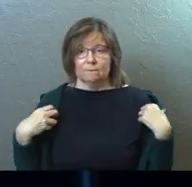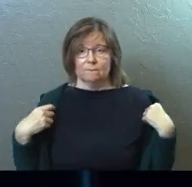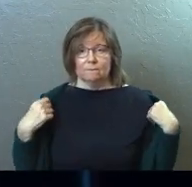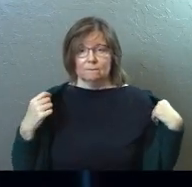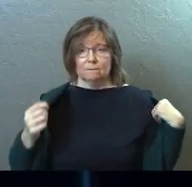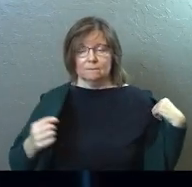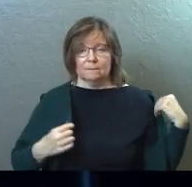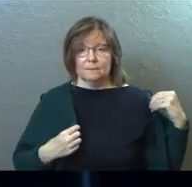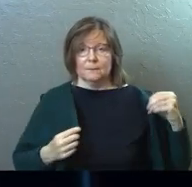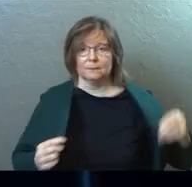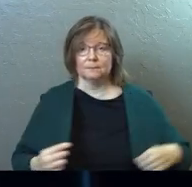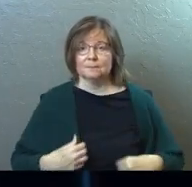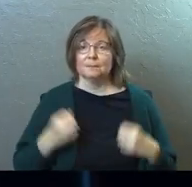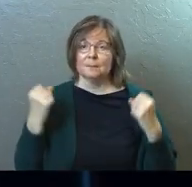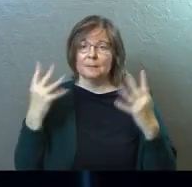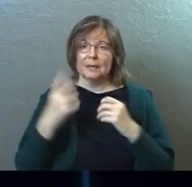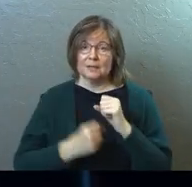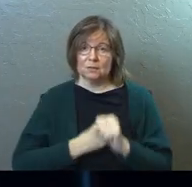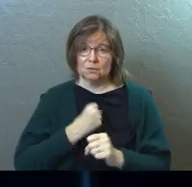Years.